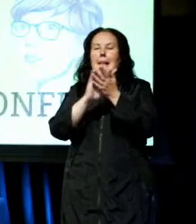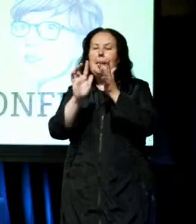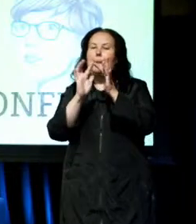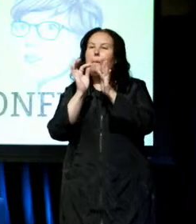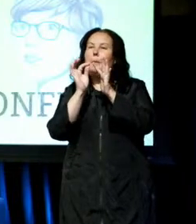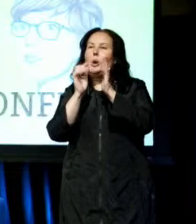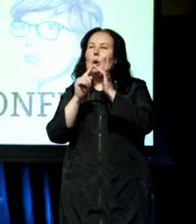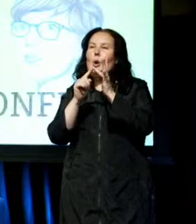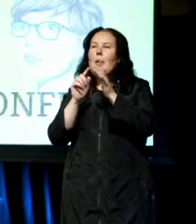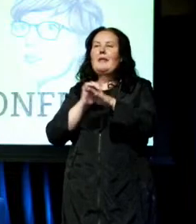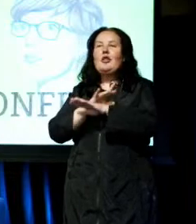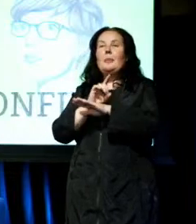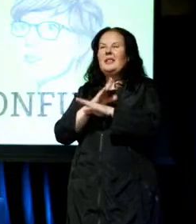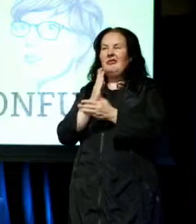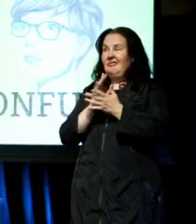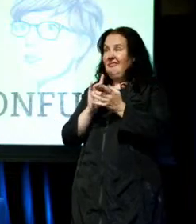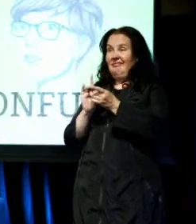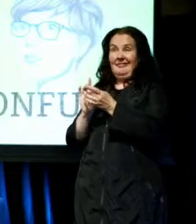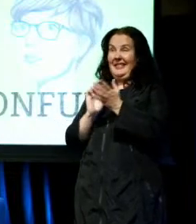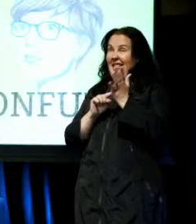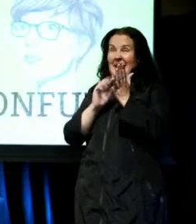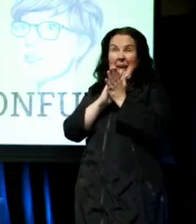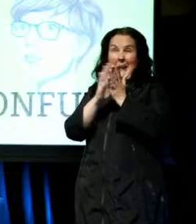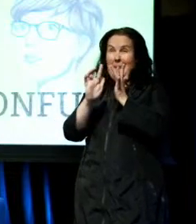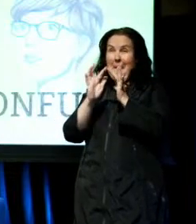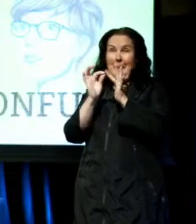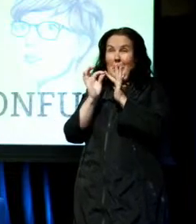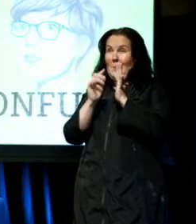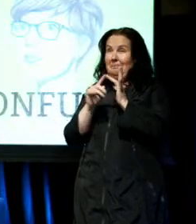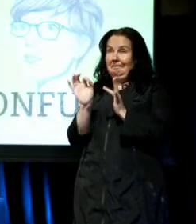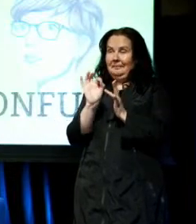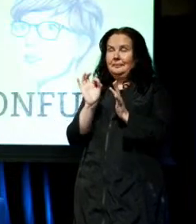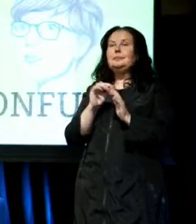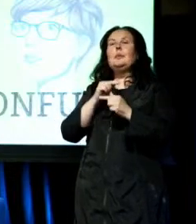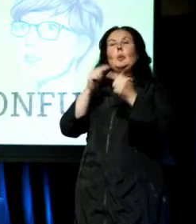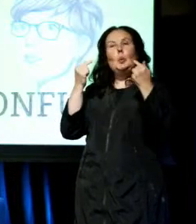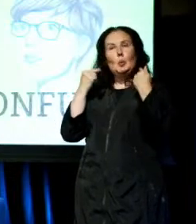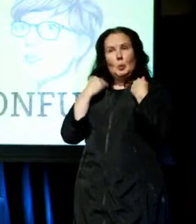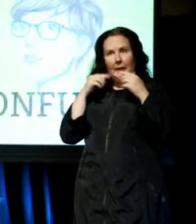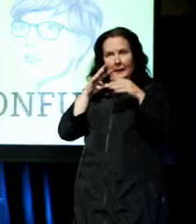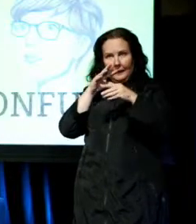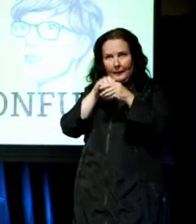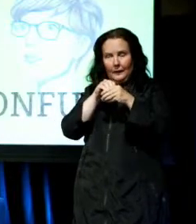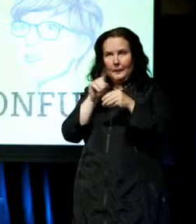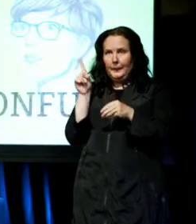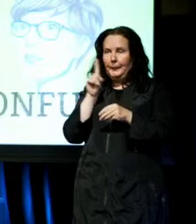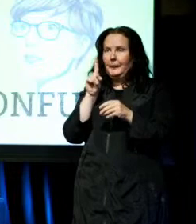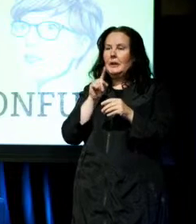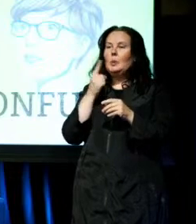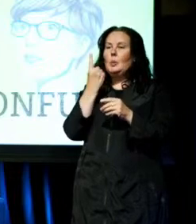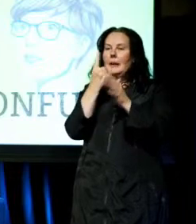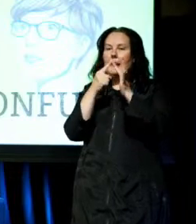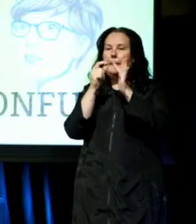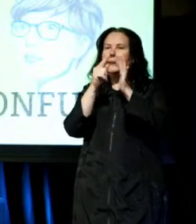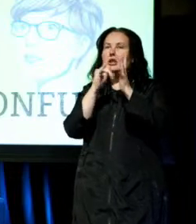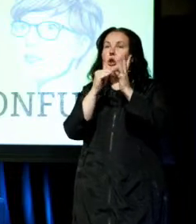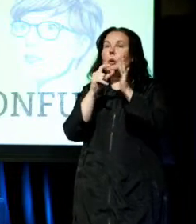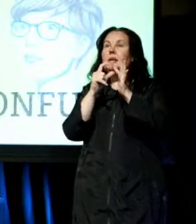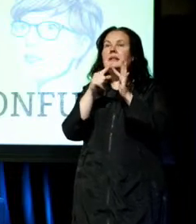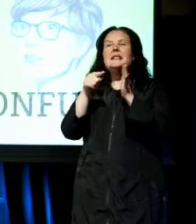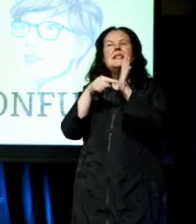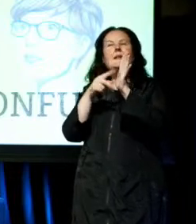hippos, but we'll get to that. So we were all involved with an episode of the TV show Get Krackin', which was